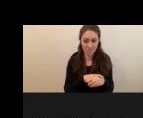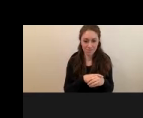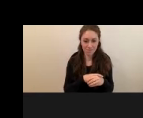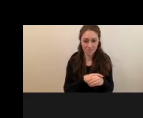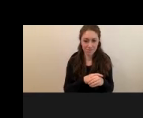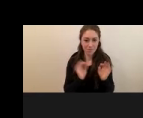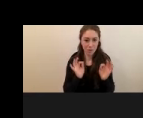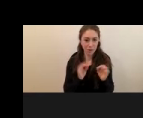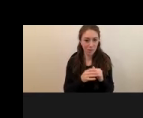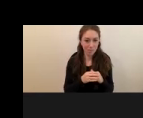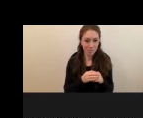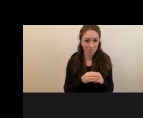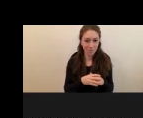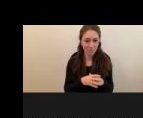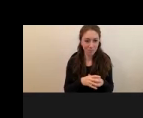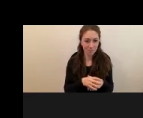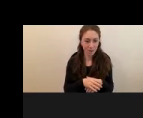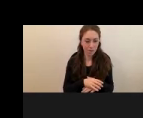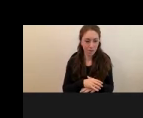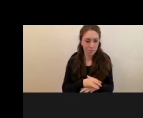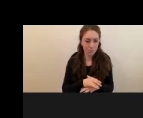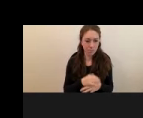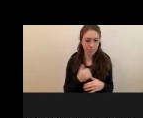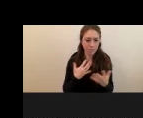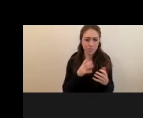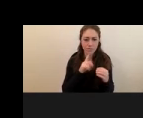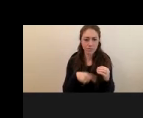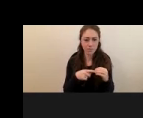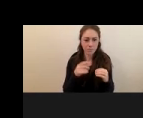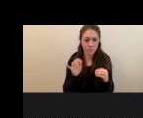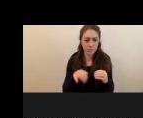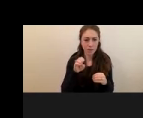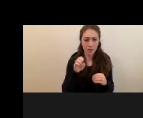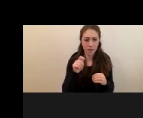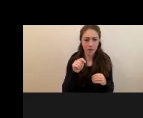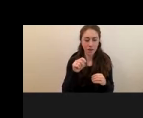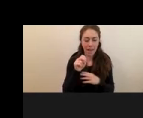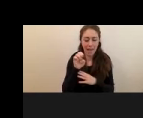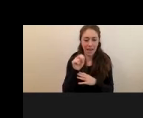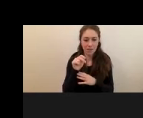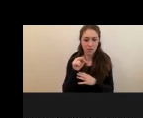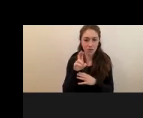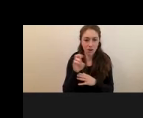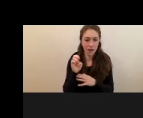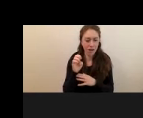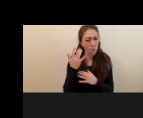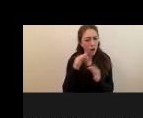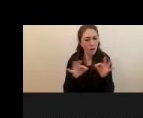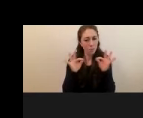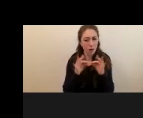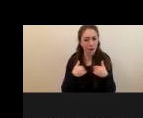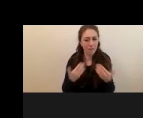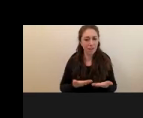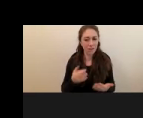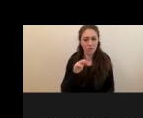Okay, so I just wanted to talk about a little bit about ENTRE and why it's important that we have this space here in the Rio Grande